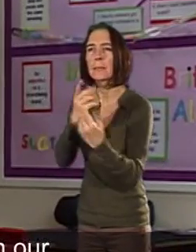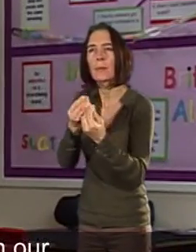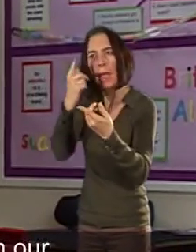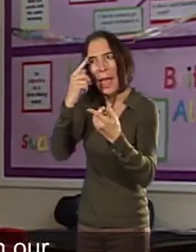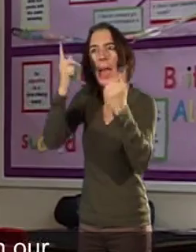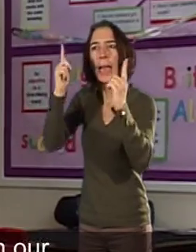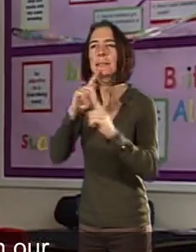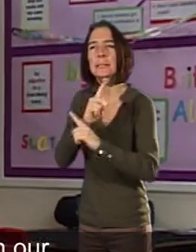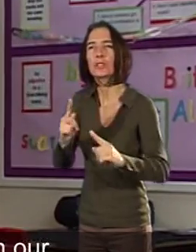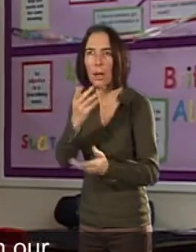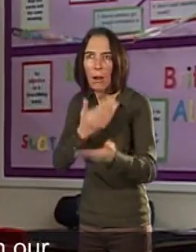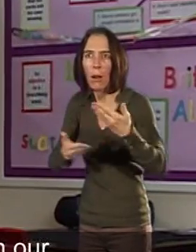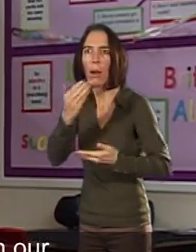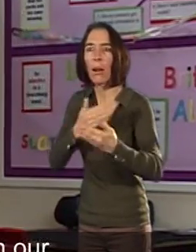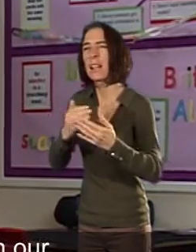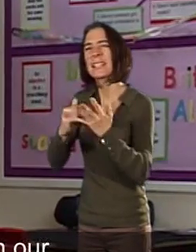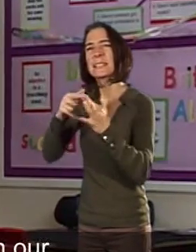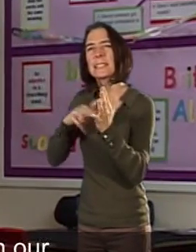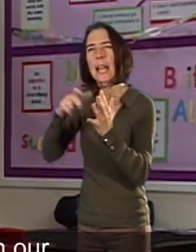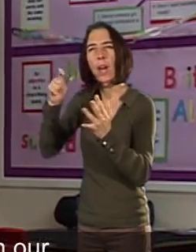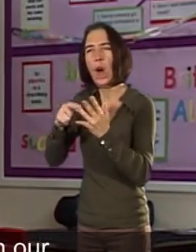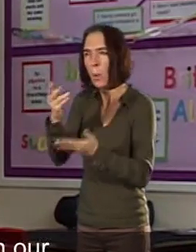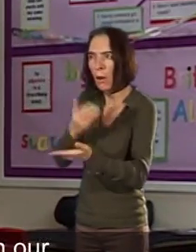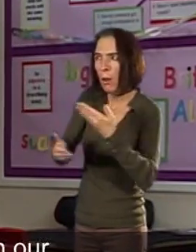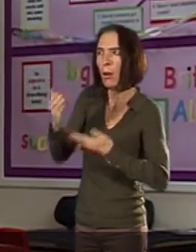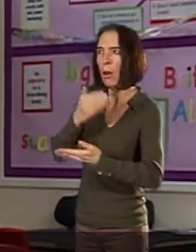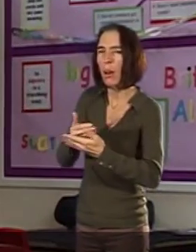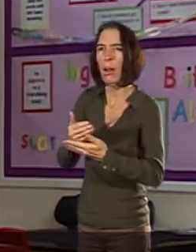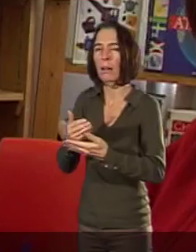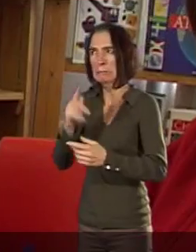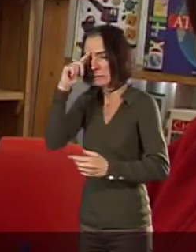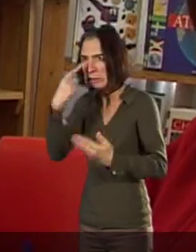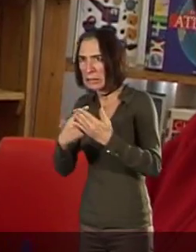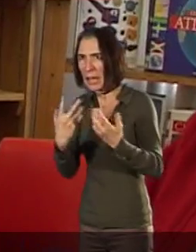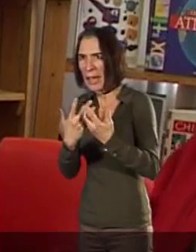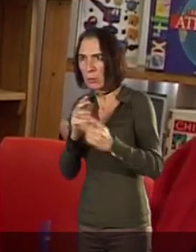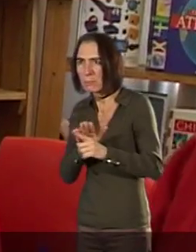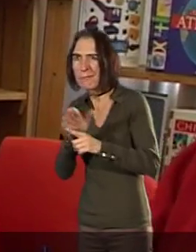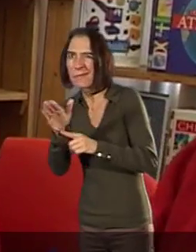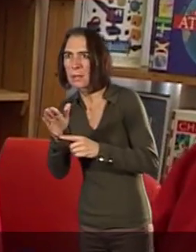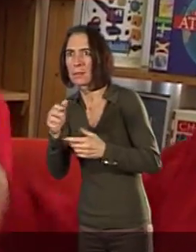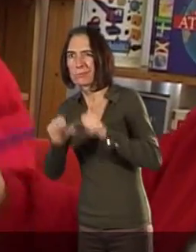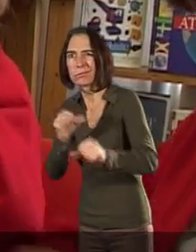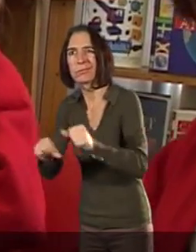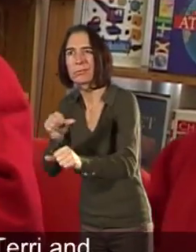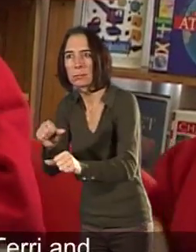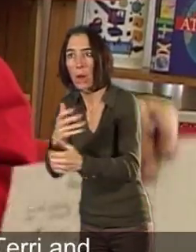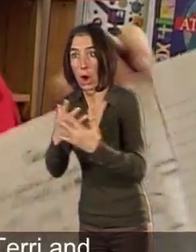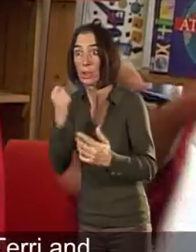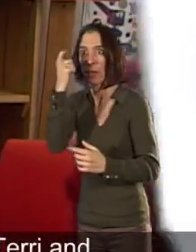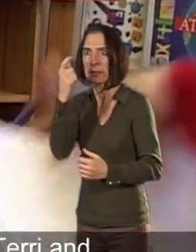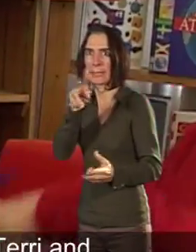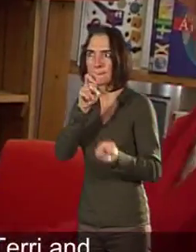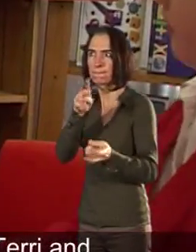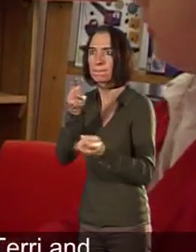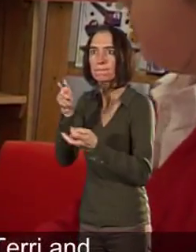head teacher and Senko here to decide the best way forward, and I got lots of ideas.